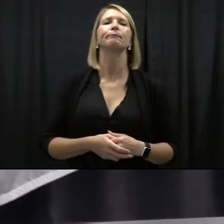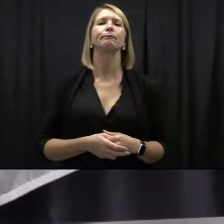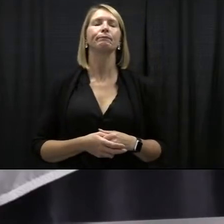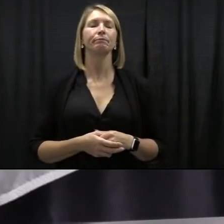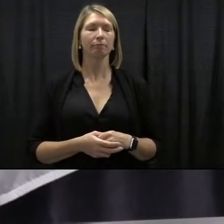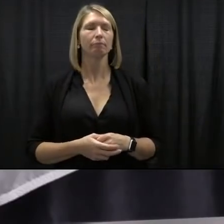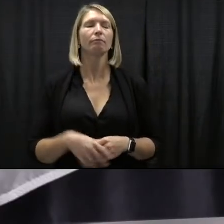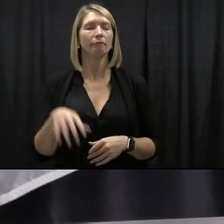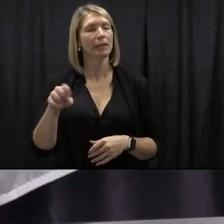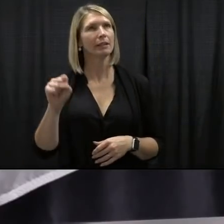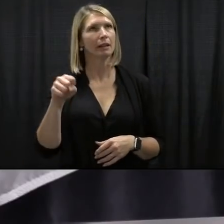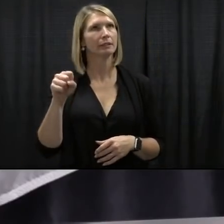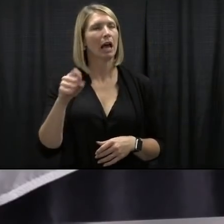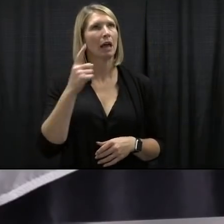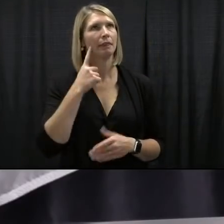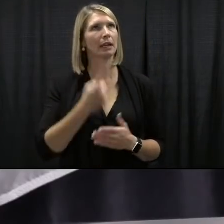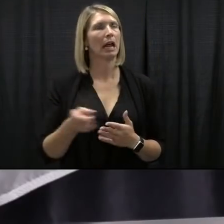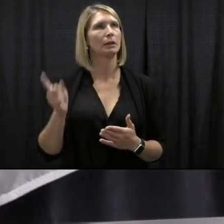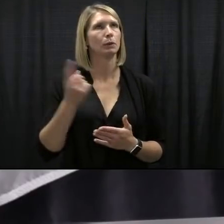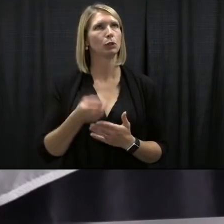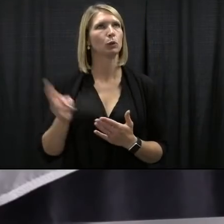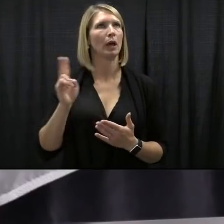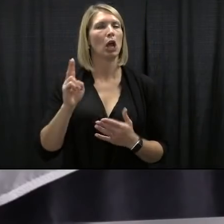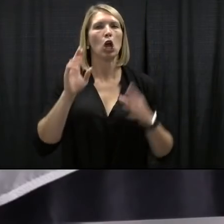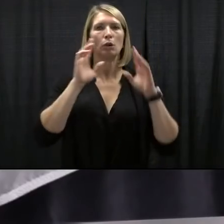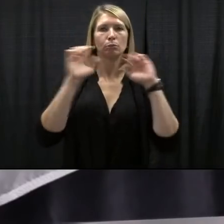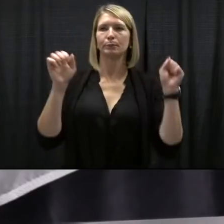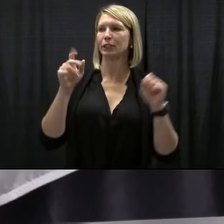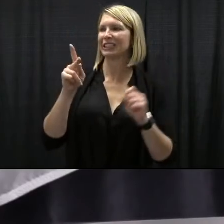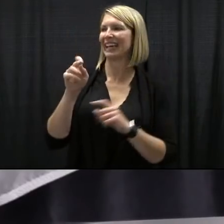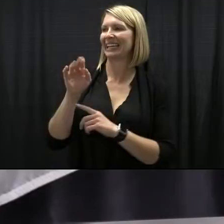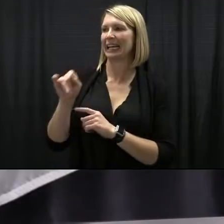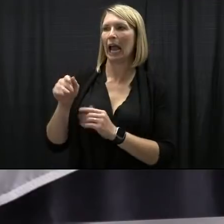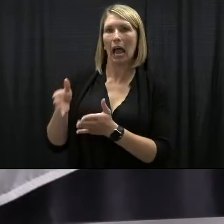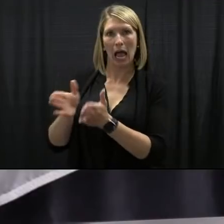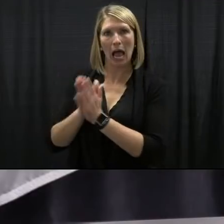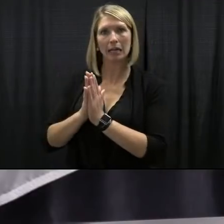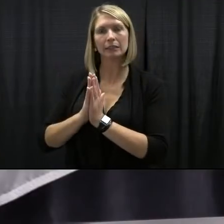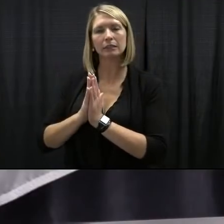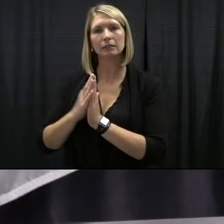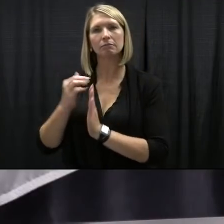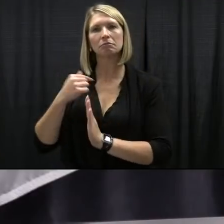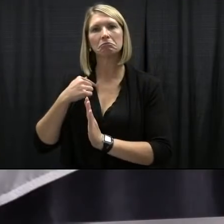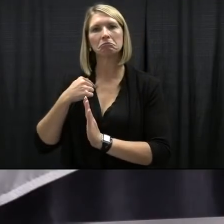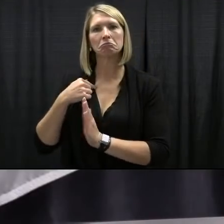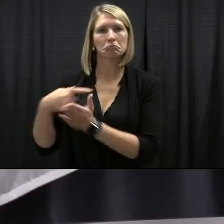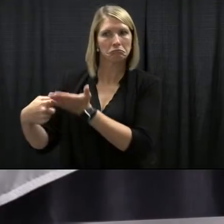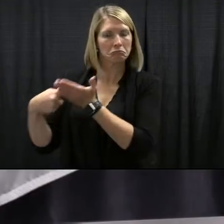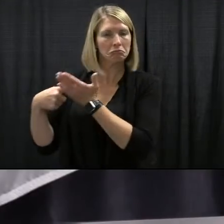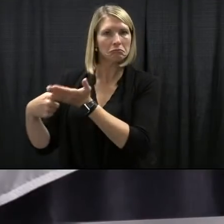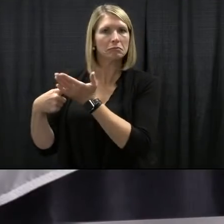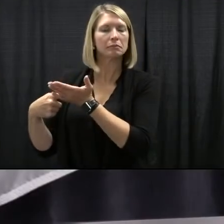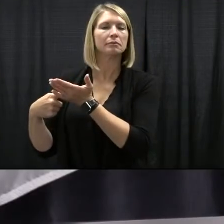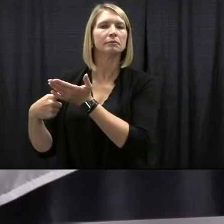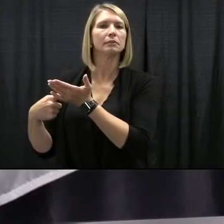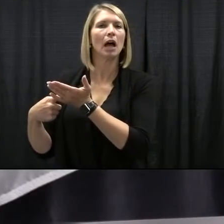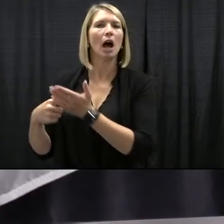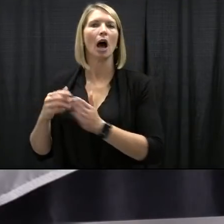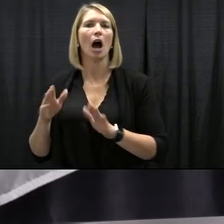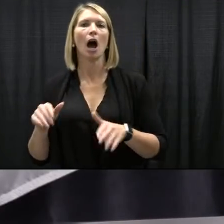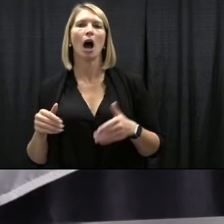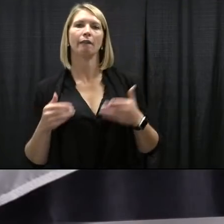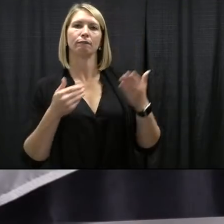when the Alberta crisis was bubbling, Premier Kenney reached out and we had a discussion and offered him